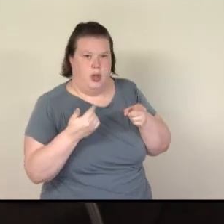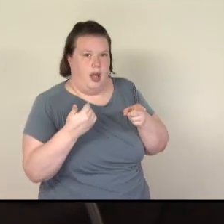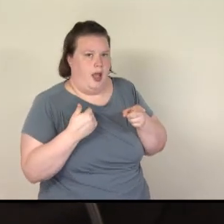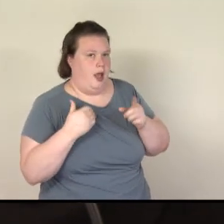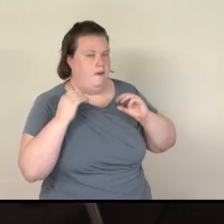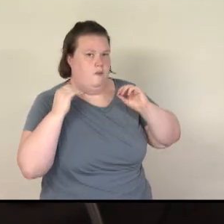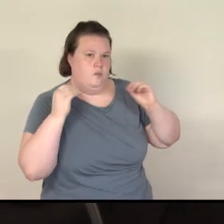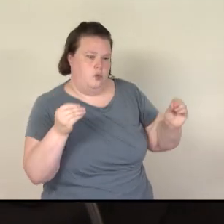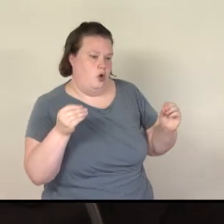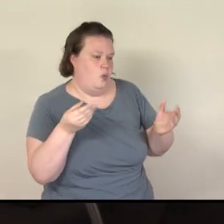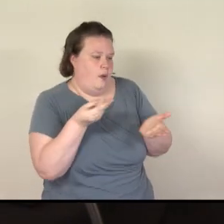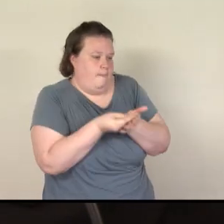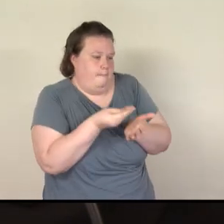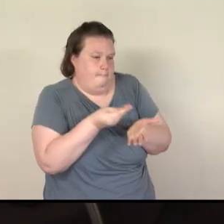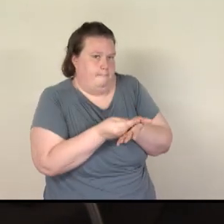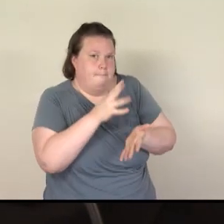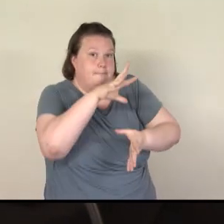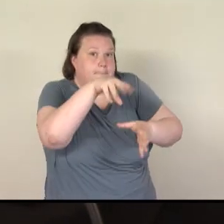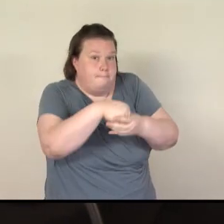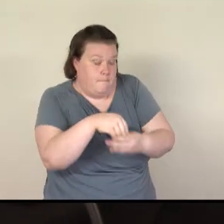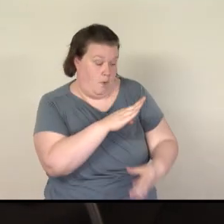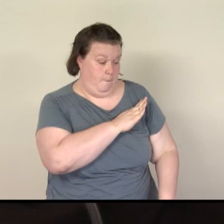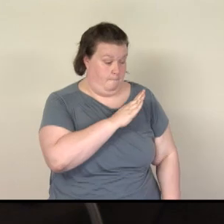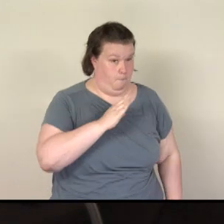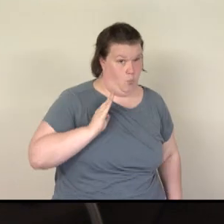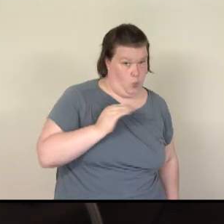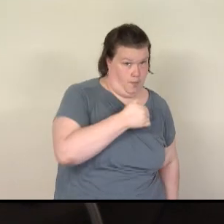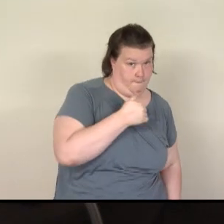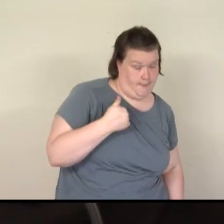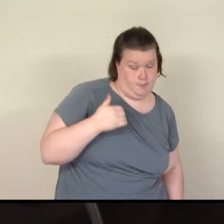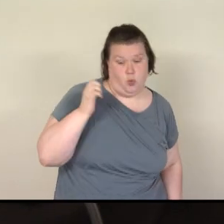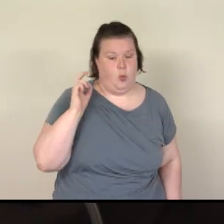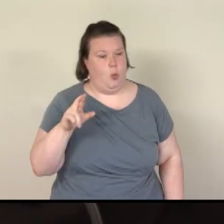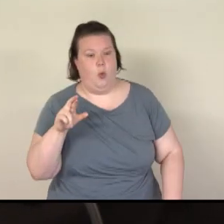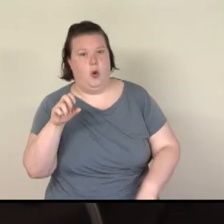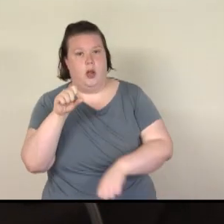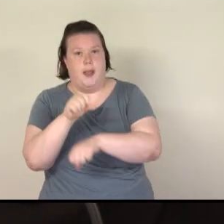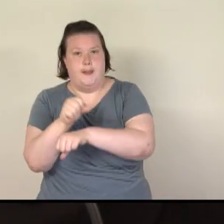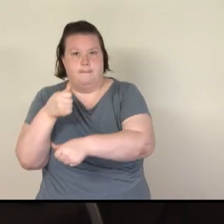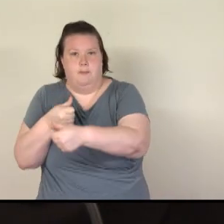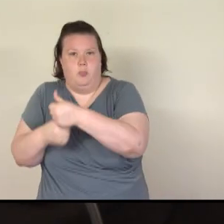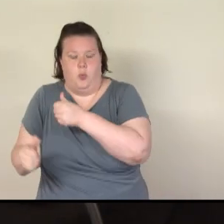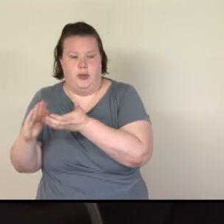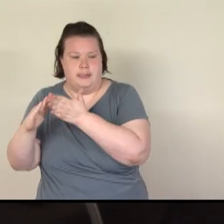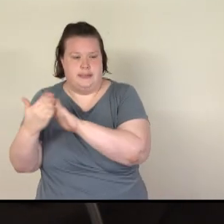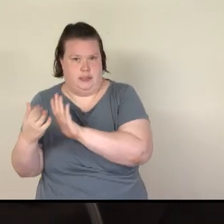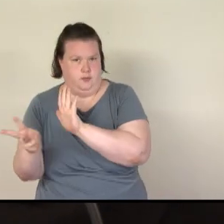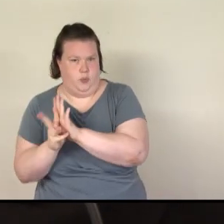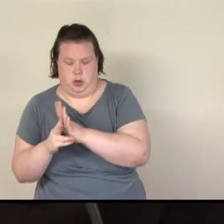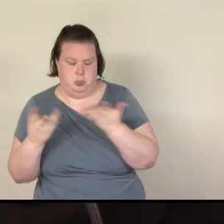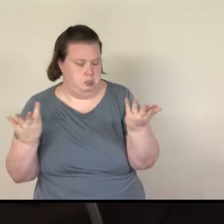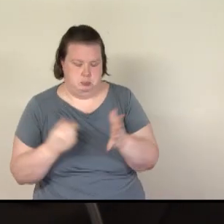that, neither in your role as a board member nor in your role as an employee of the city of Waco.